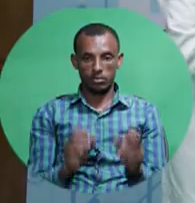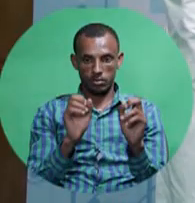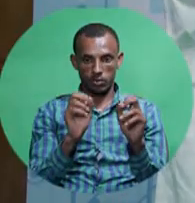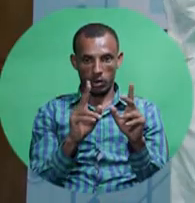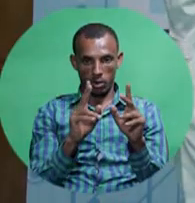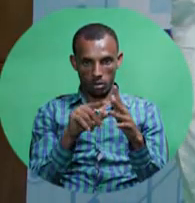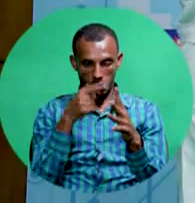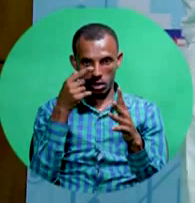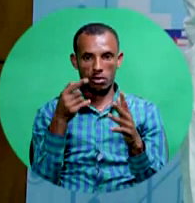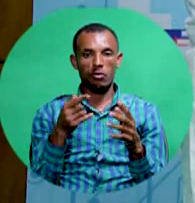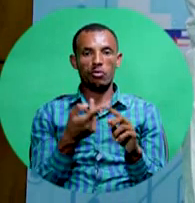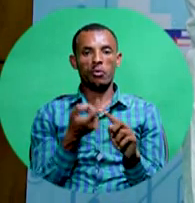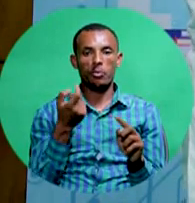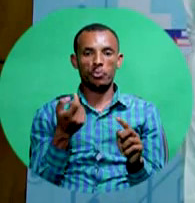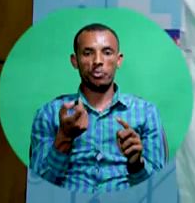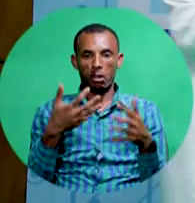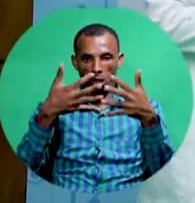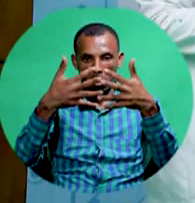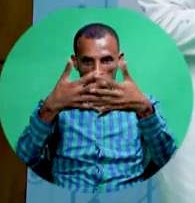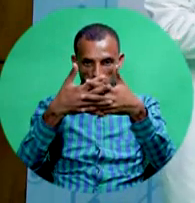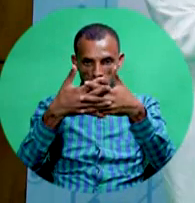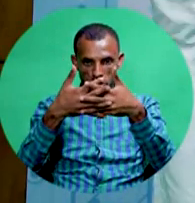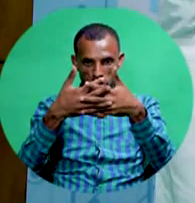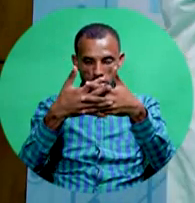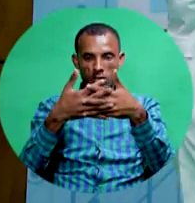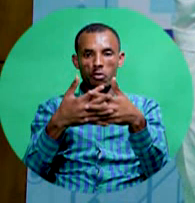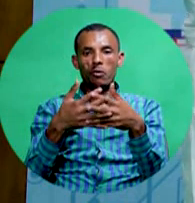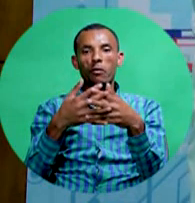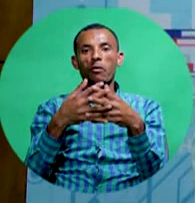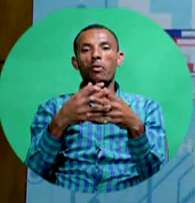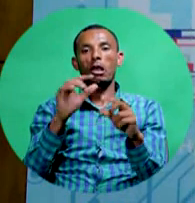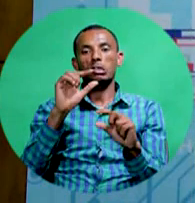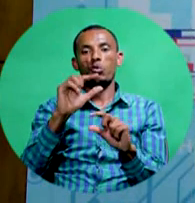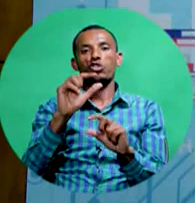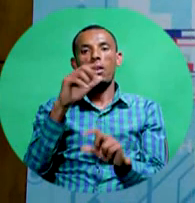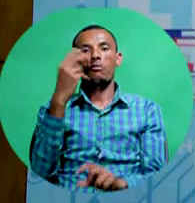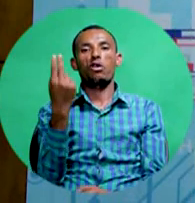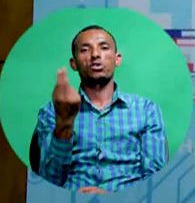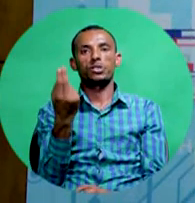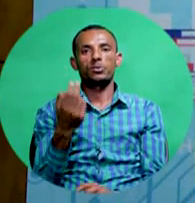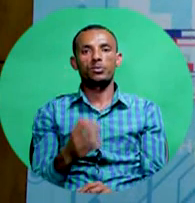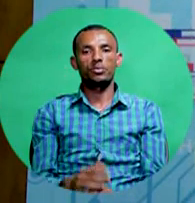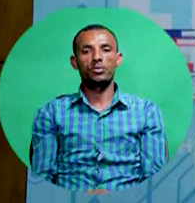Okay, let's start from integration of e raised to x.